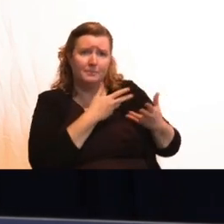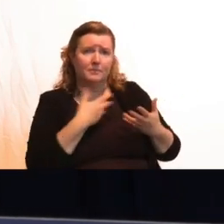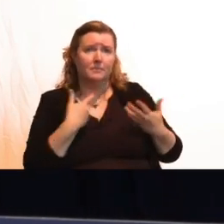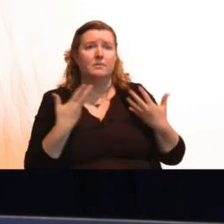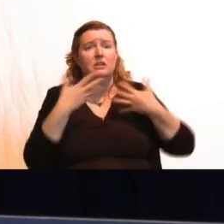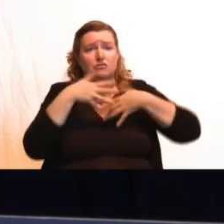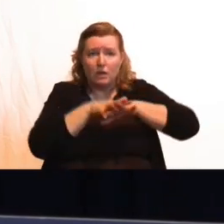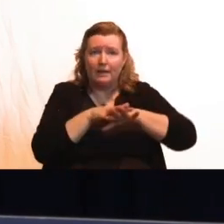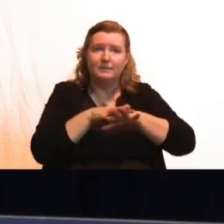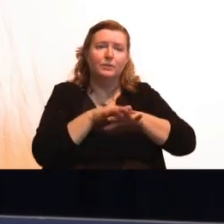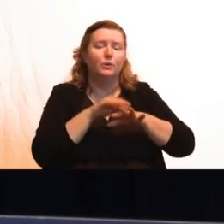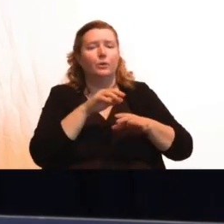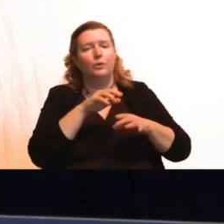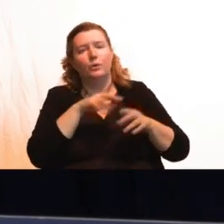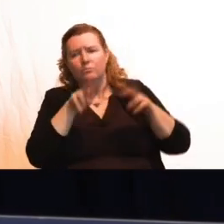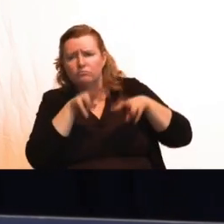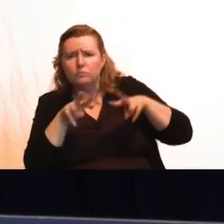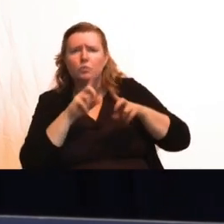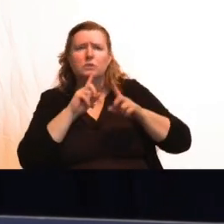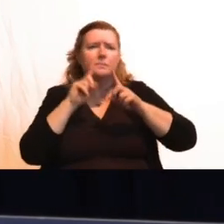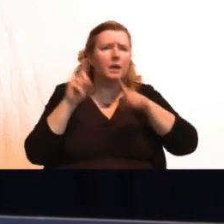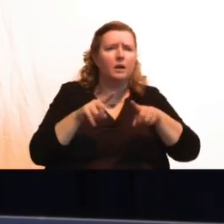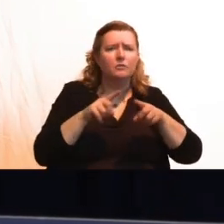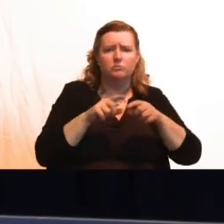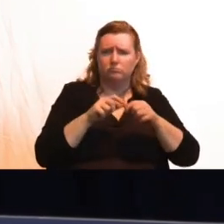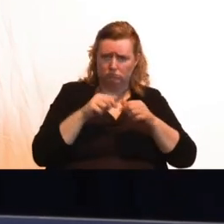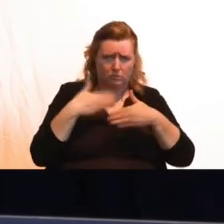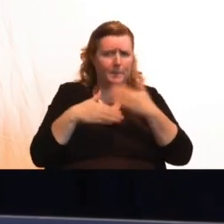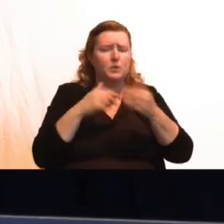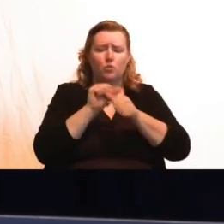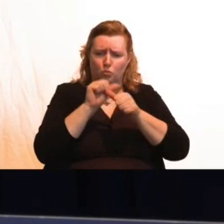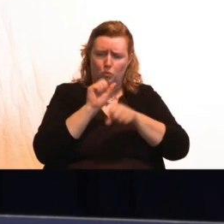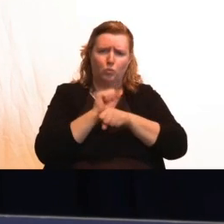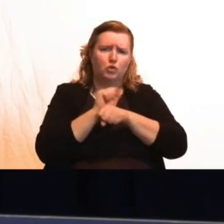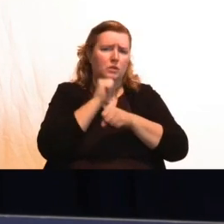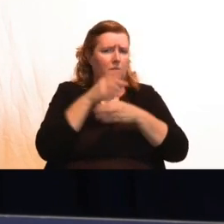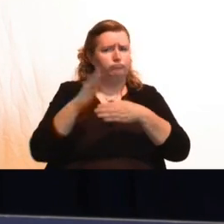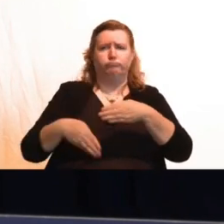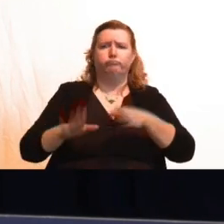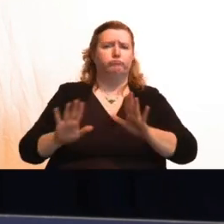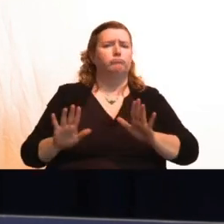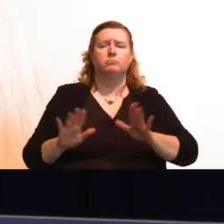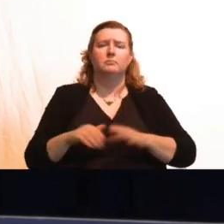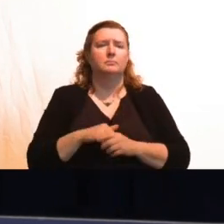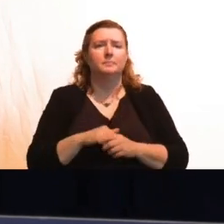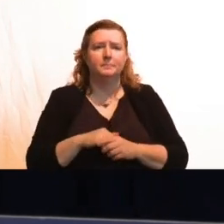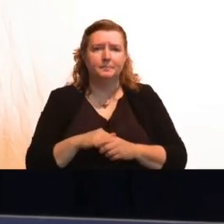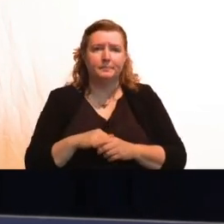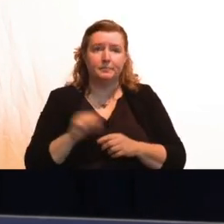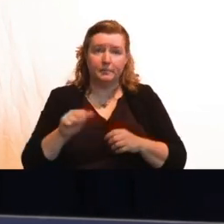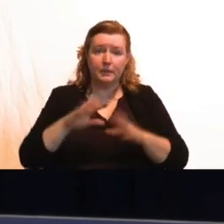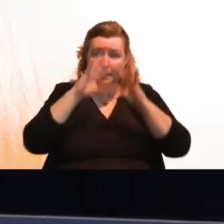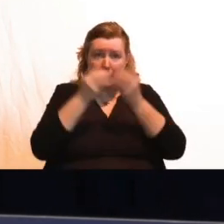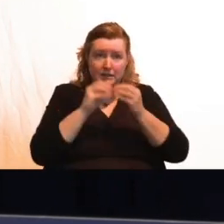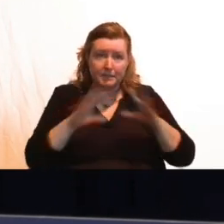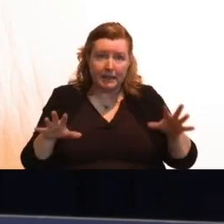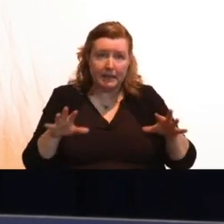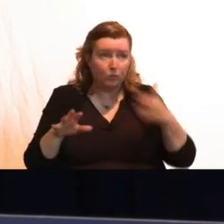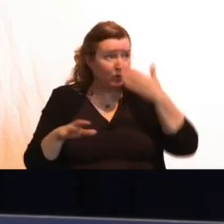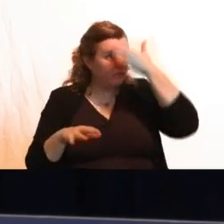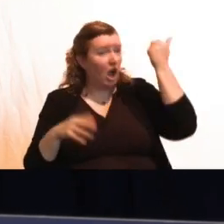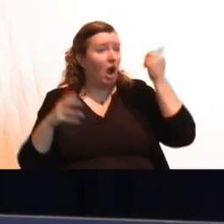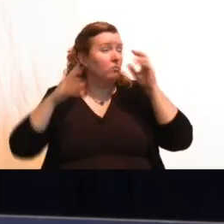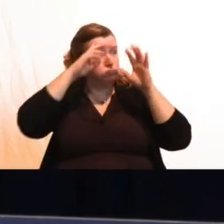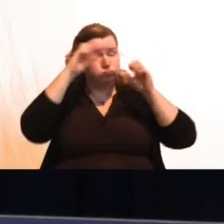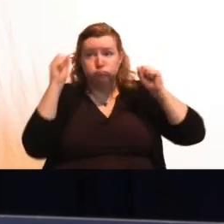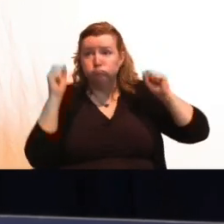forget the tragedy of this pandemic and the lives lost and the family and loved ones impacted, including members of our own